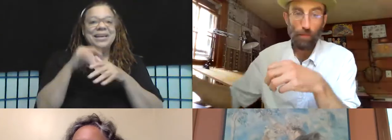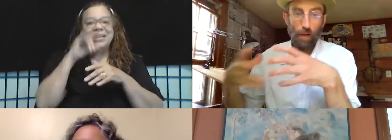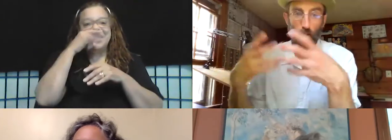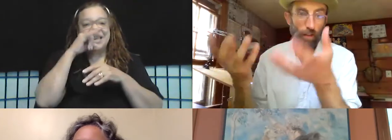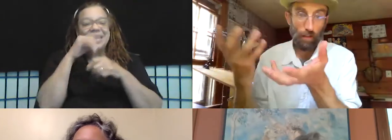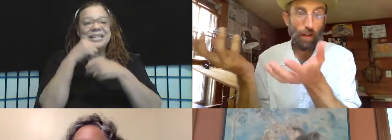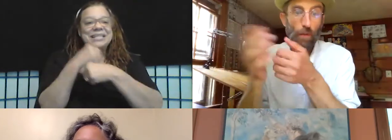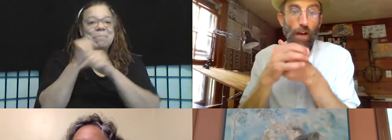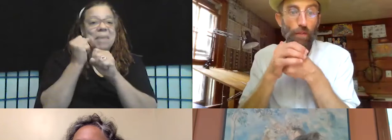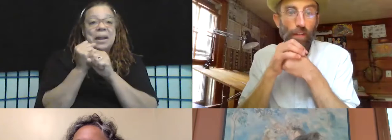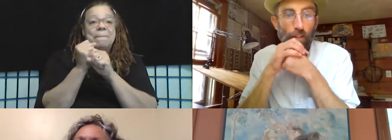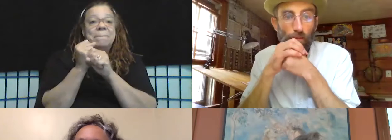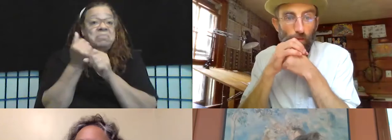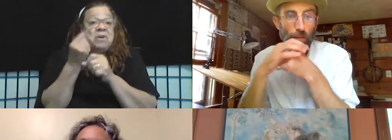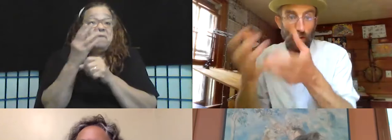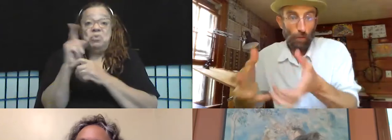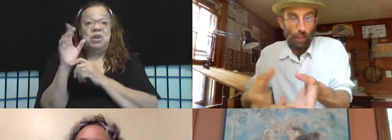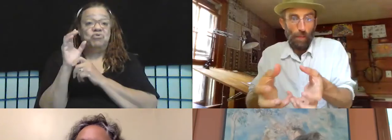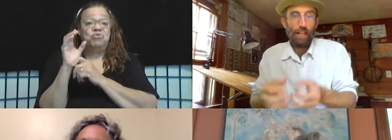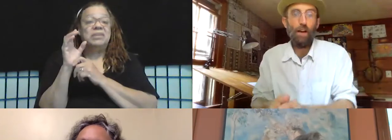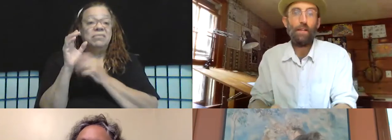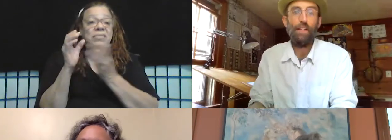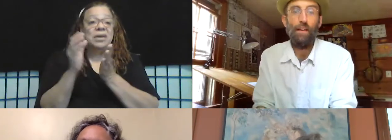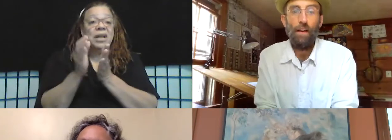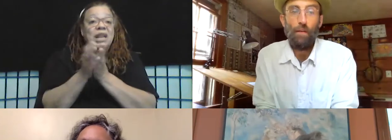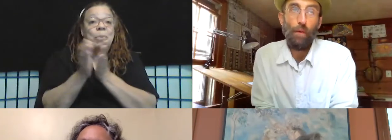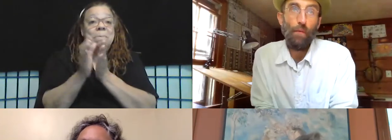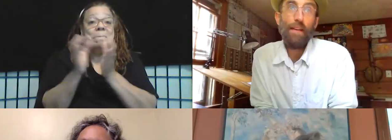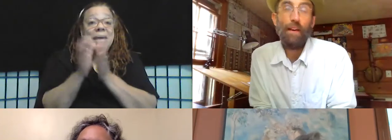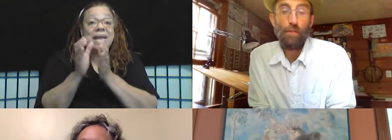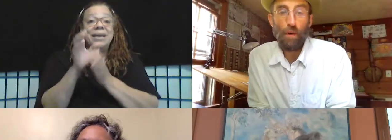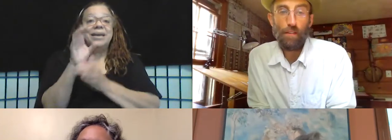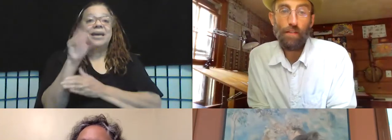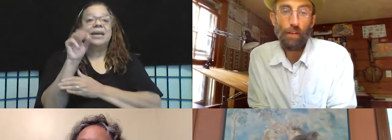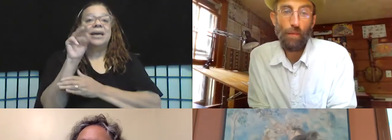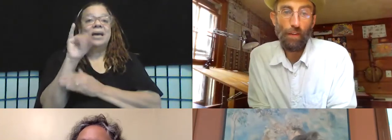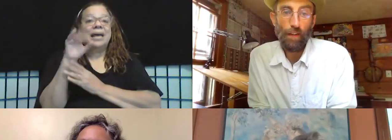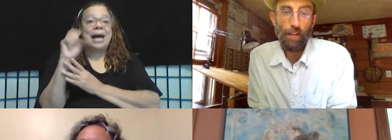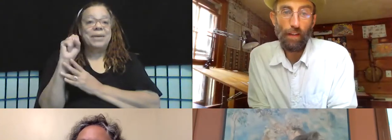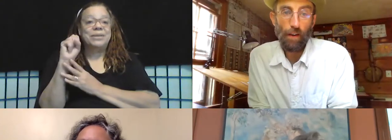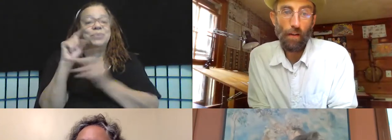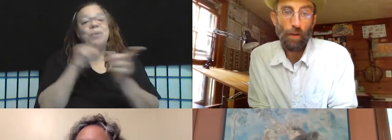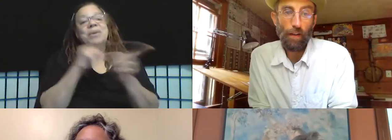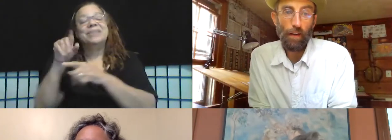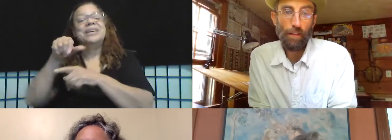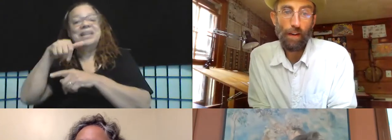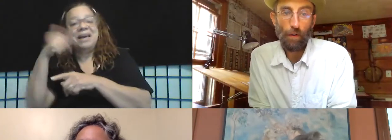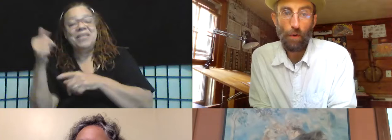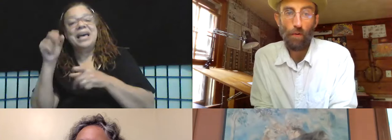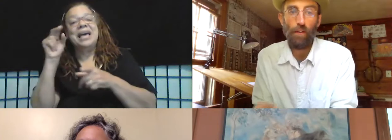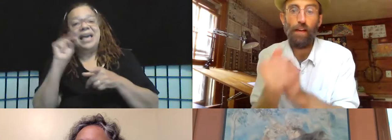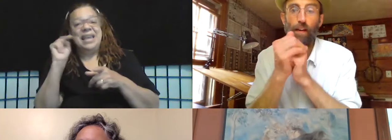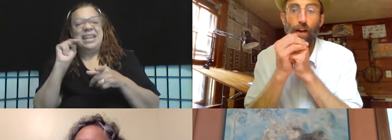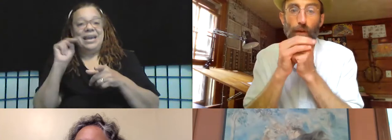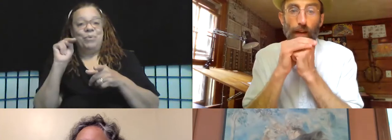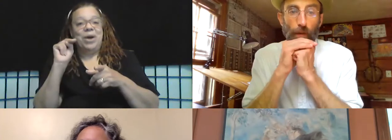up a couple hundred, you know, little mini comics. And we went down to our sister community in Nicaragua, in San